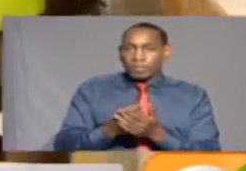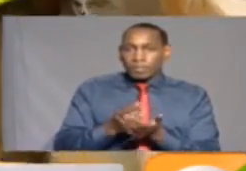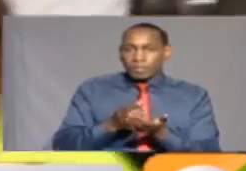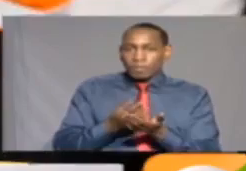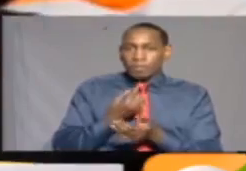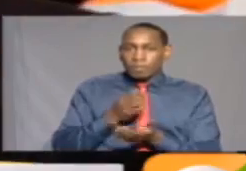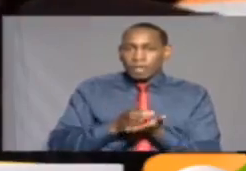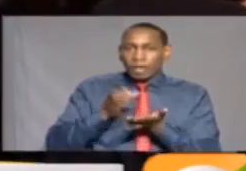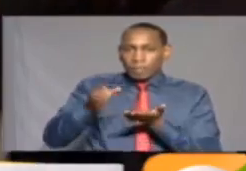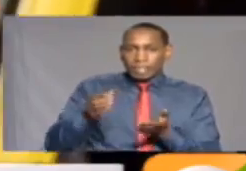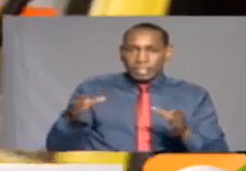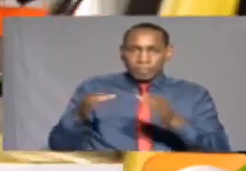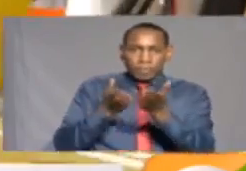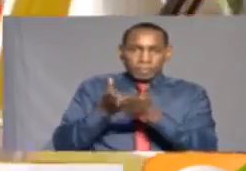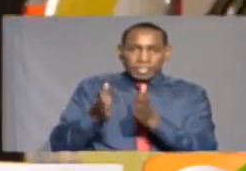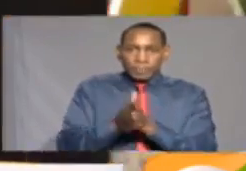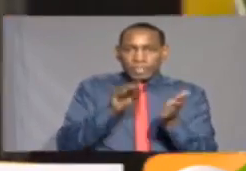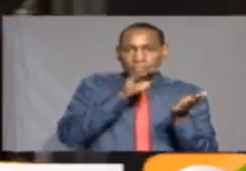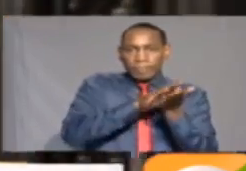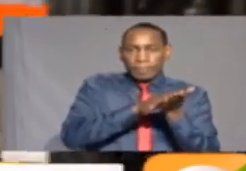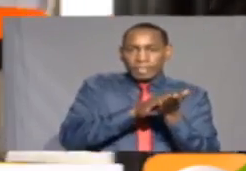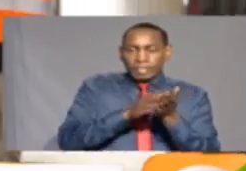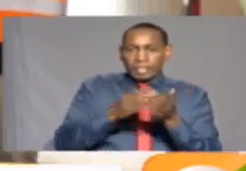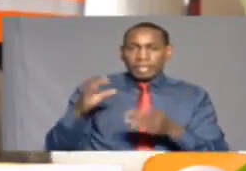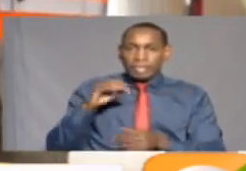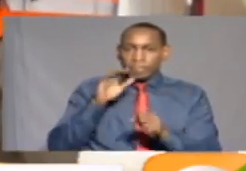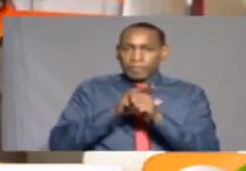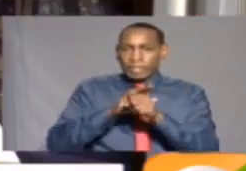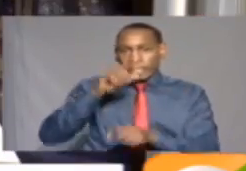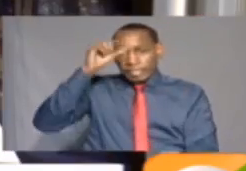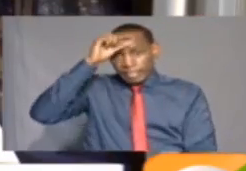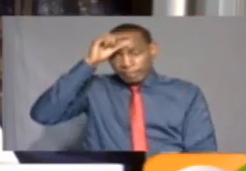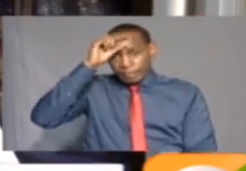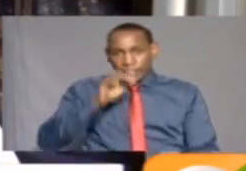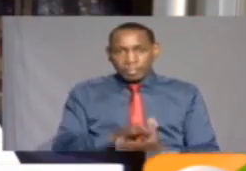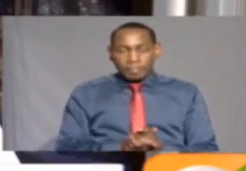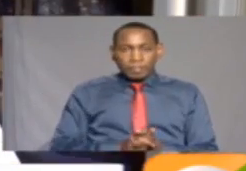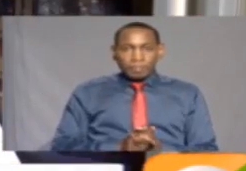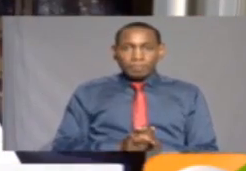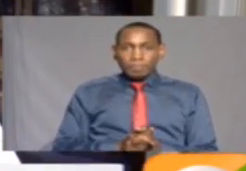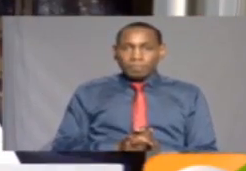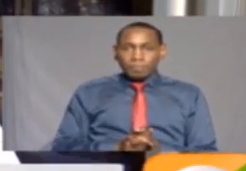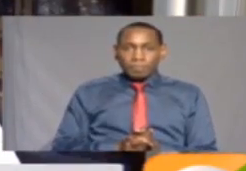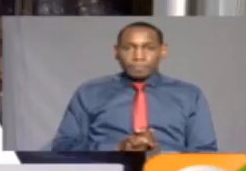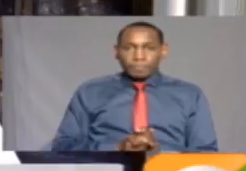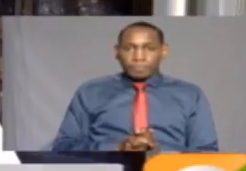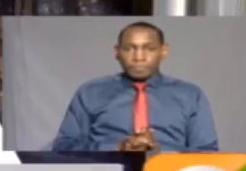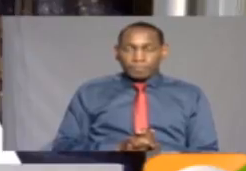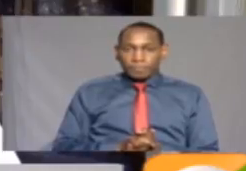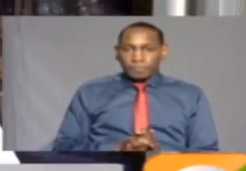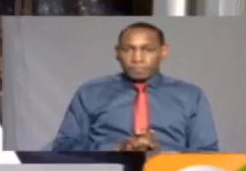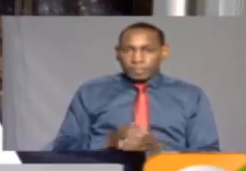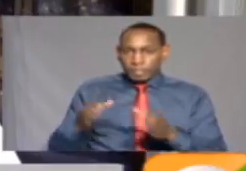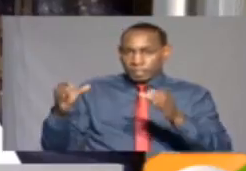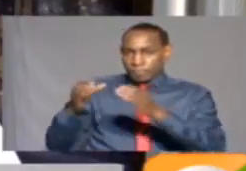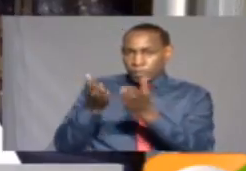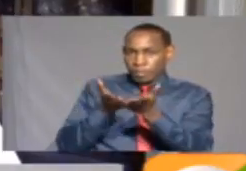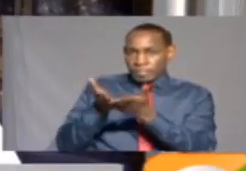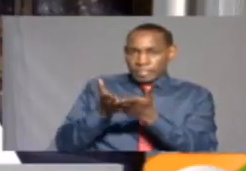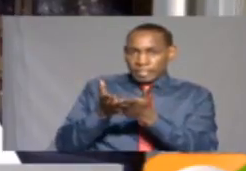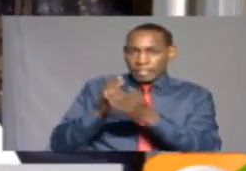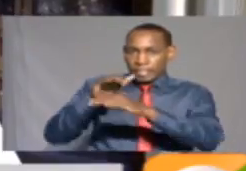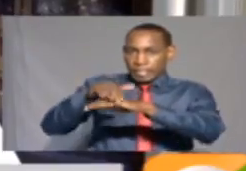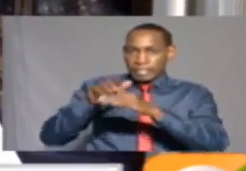small businesses, with banks' biggest customers being the government. Who is not getting loans? The small medium